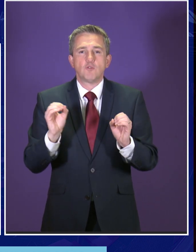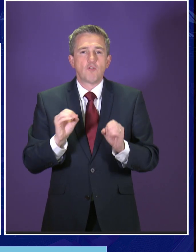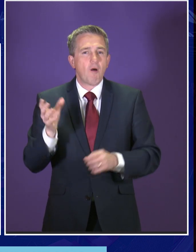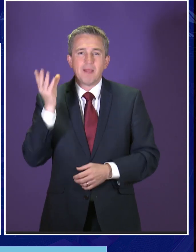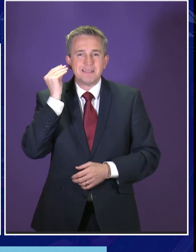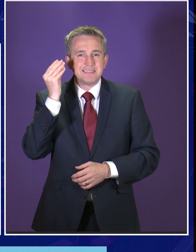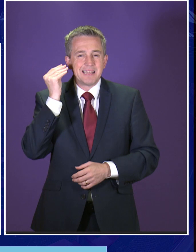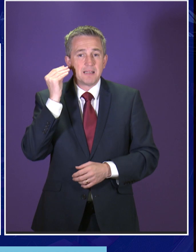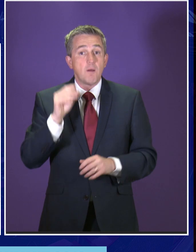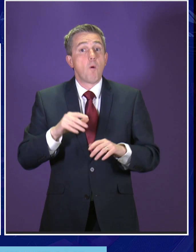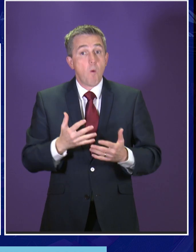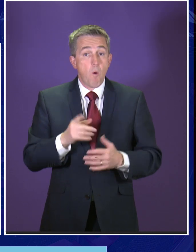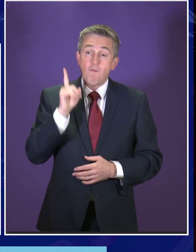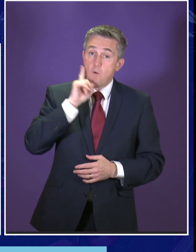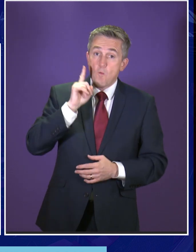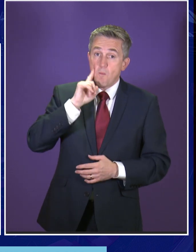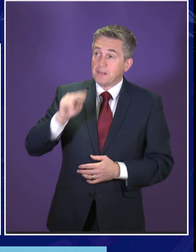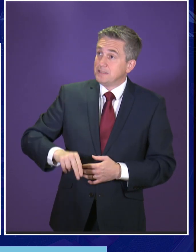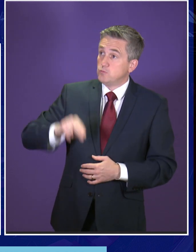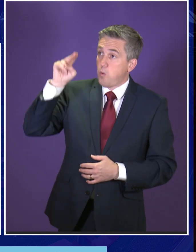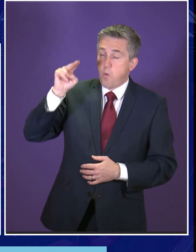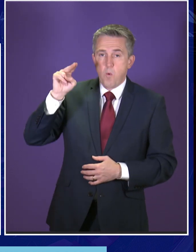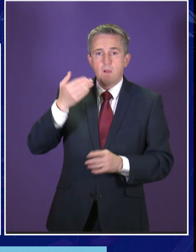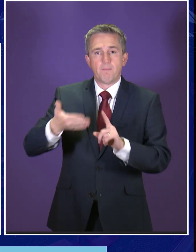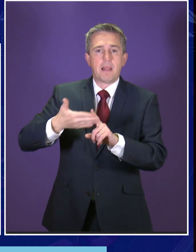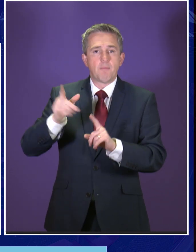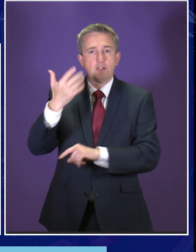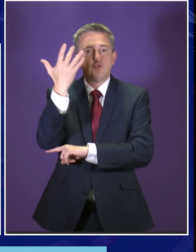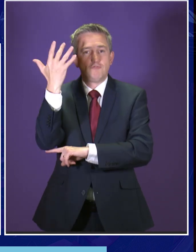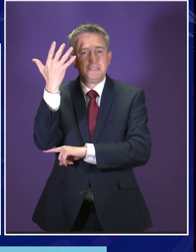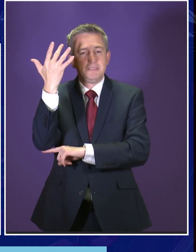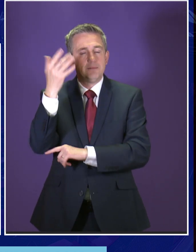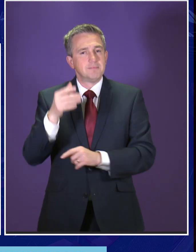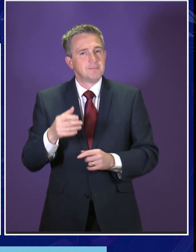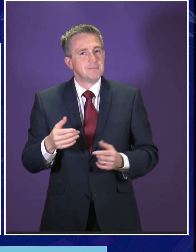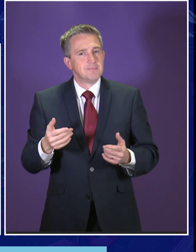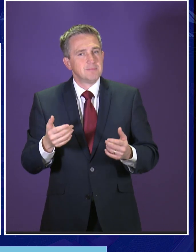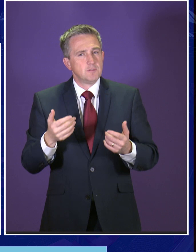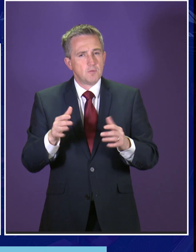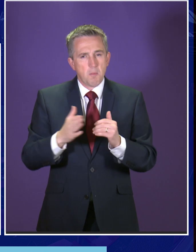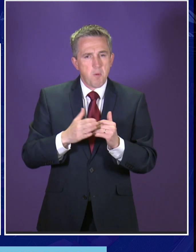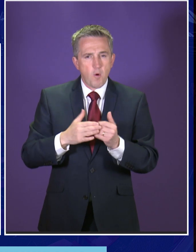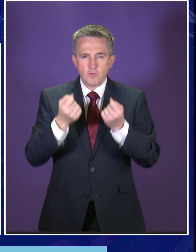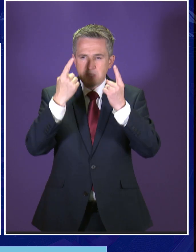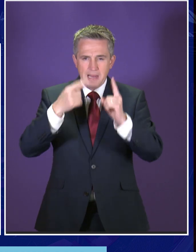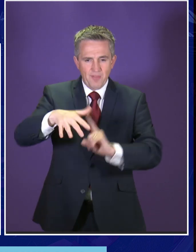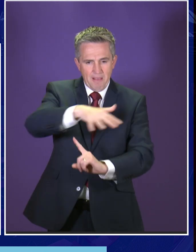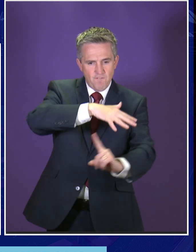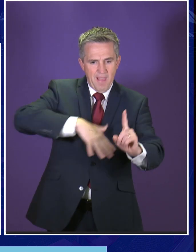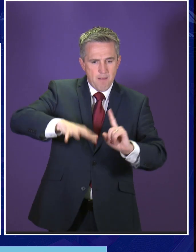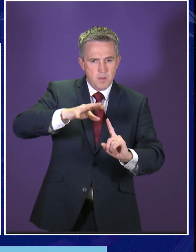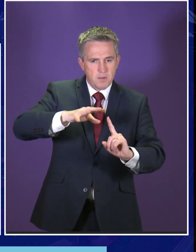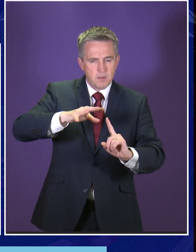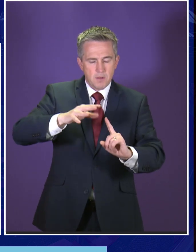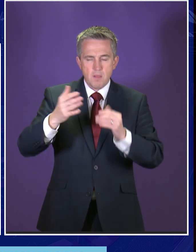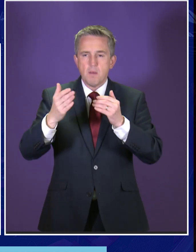way, if you're a woman and that woman is tall, that woman is a tree. The more understanding you have of the environment around you, the more networked